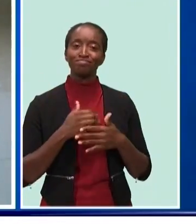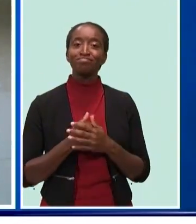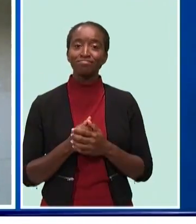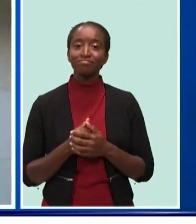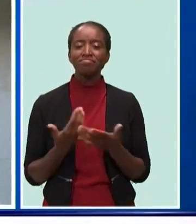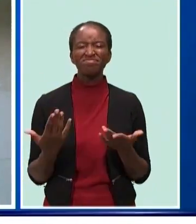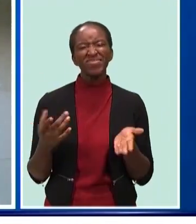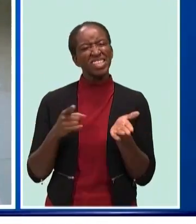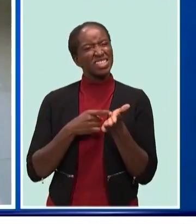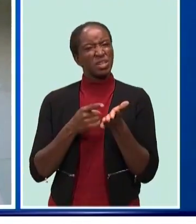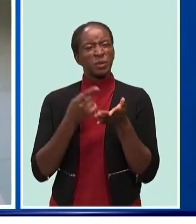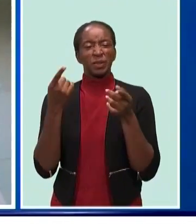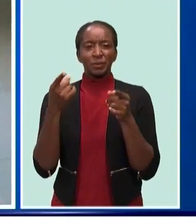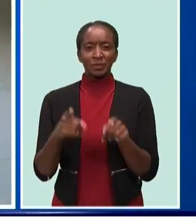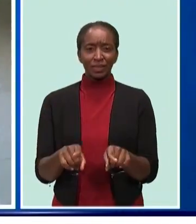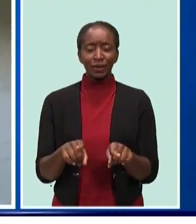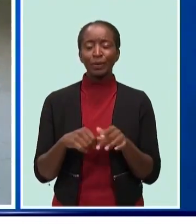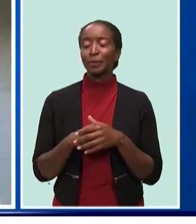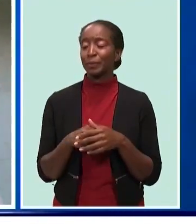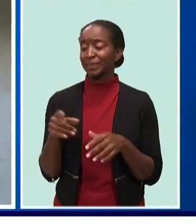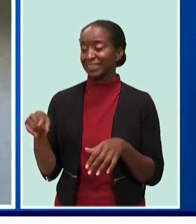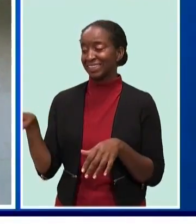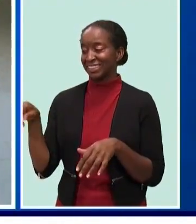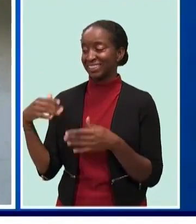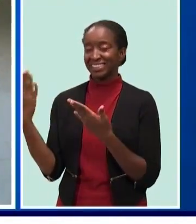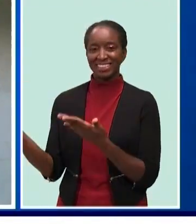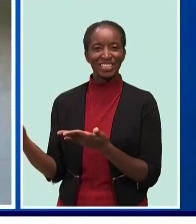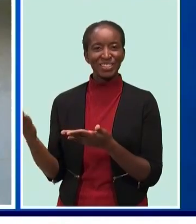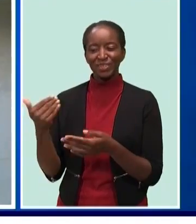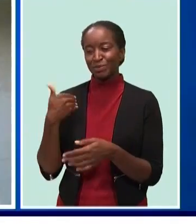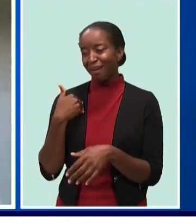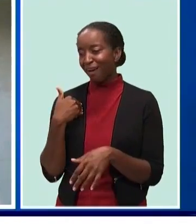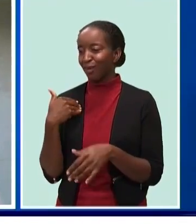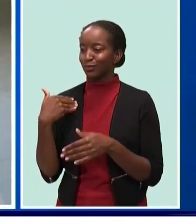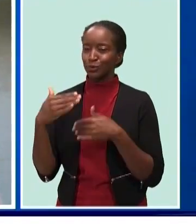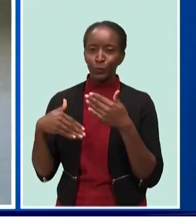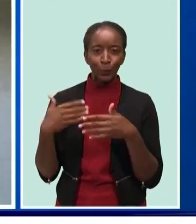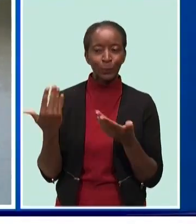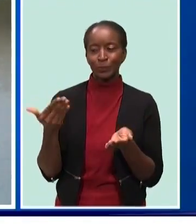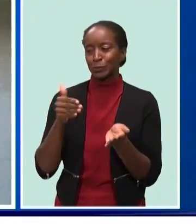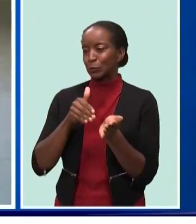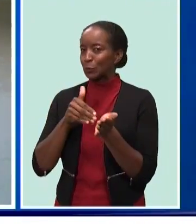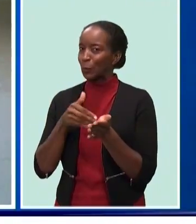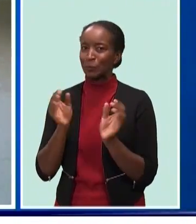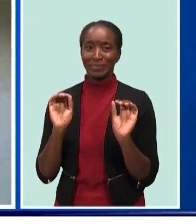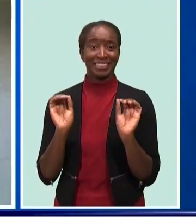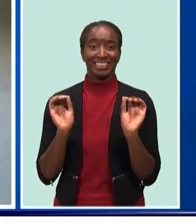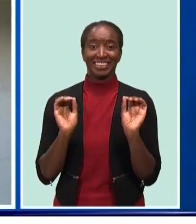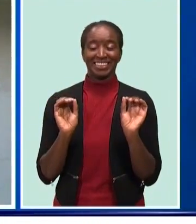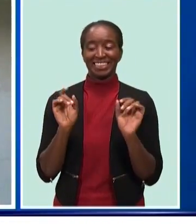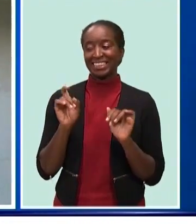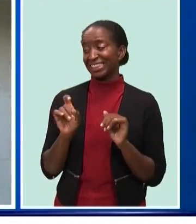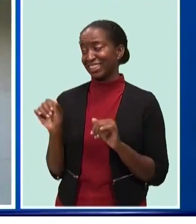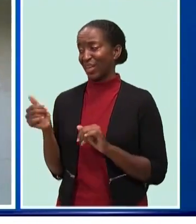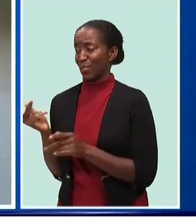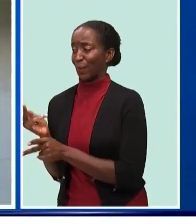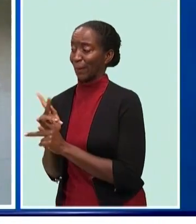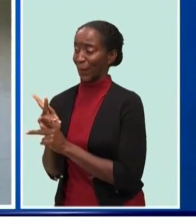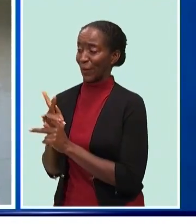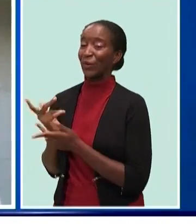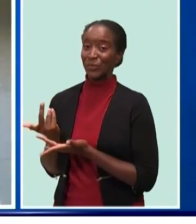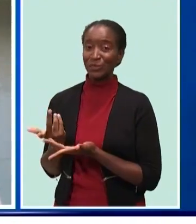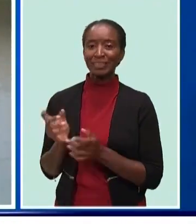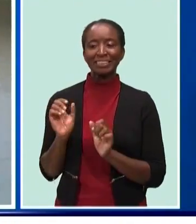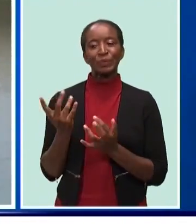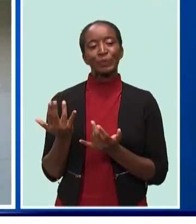toilet paper or even a soap. Sometimes it's got to borrow from other patients or wait until a loved one can bring it. So these will come in very handy